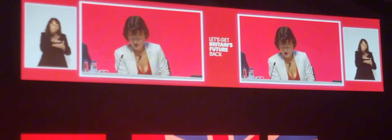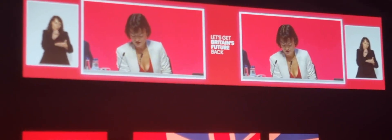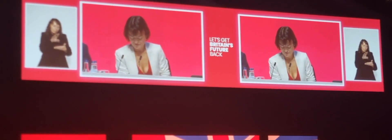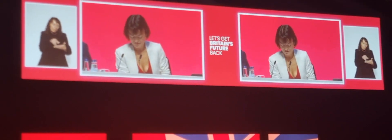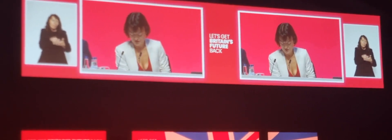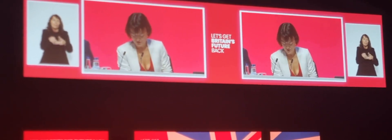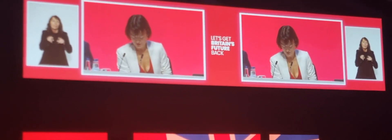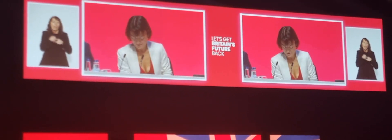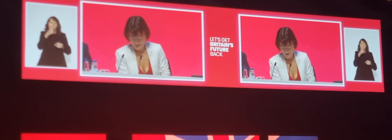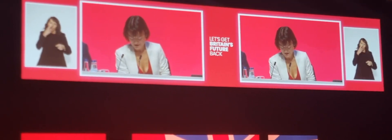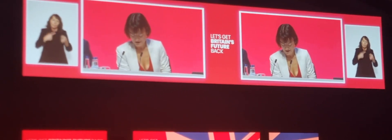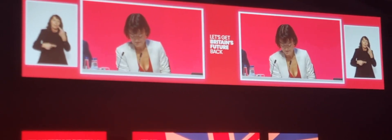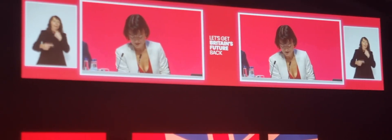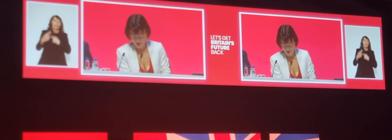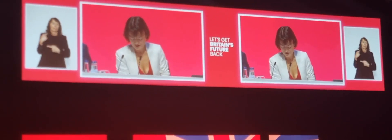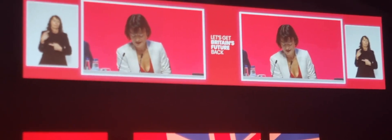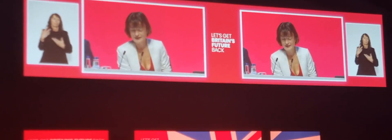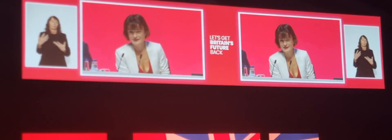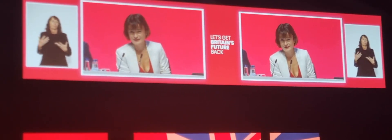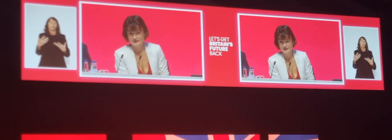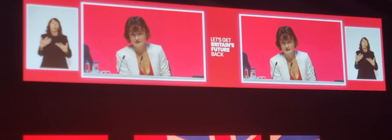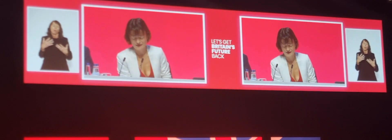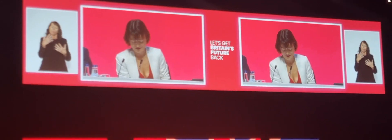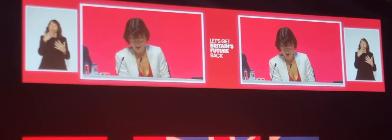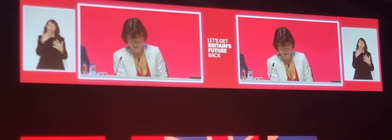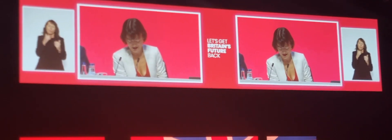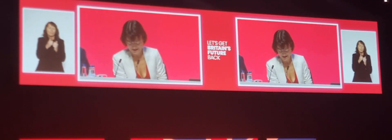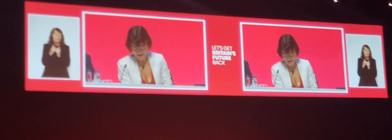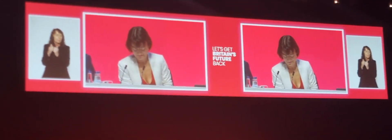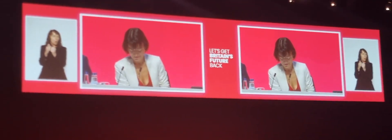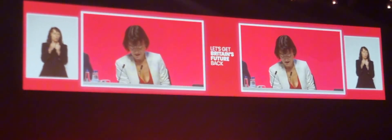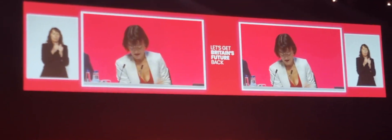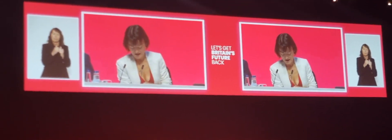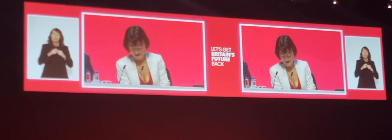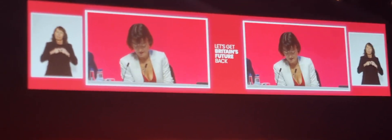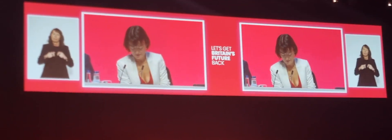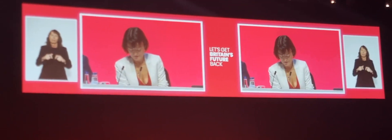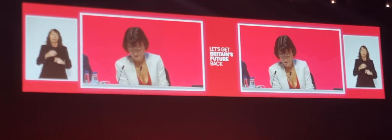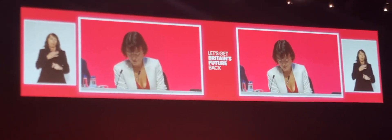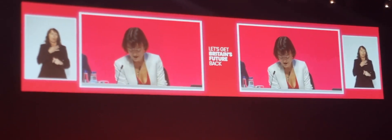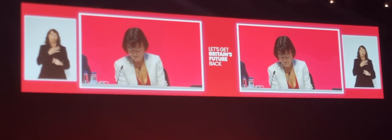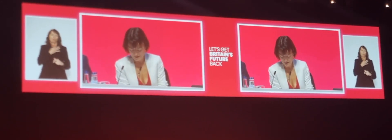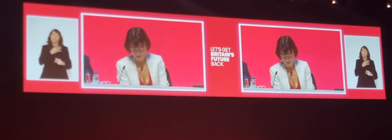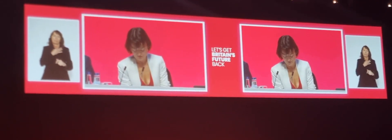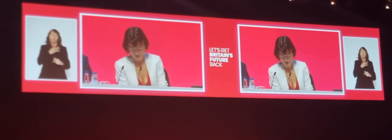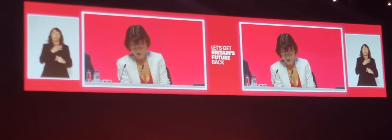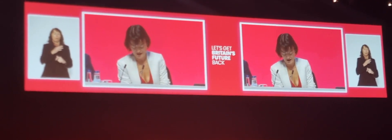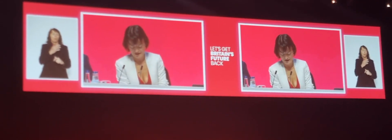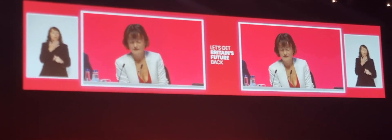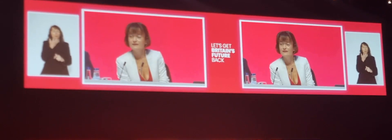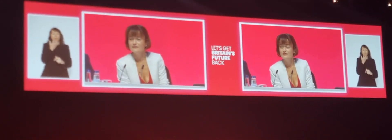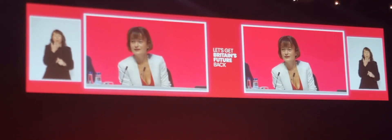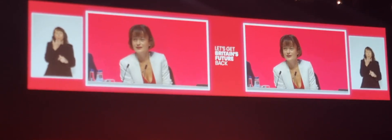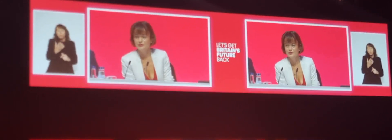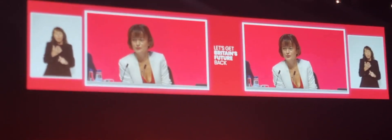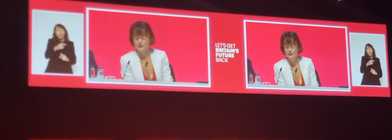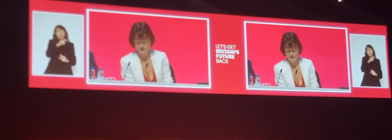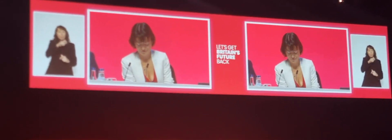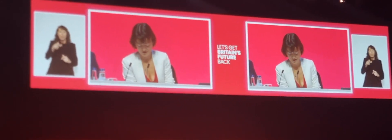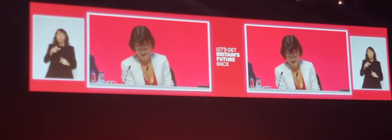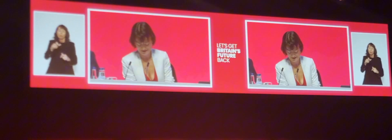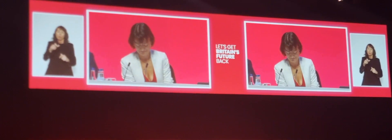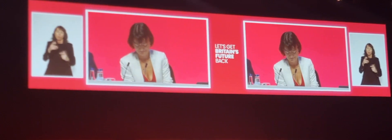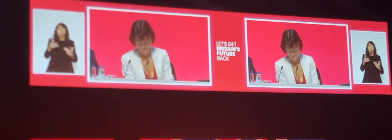the borders of Europe and democracy is still under threat, and the brave people of Ukraine continue